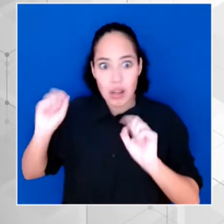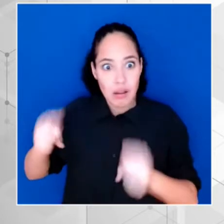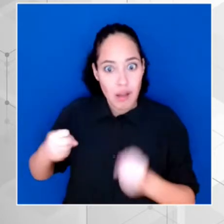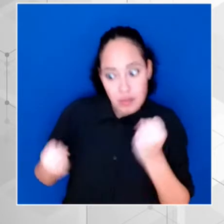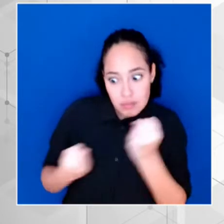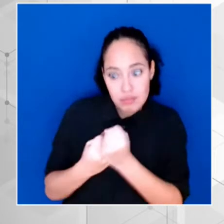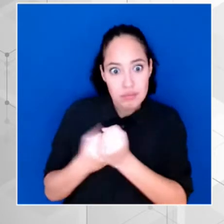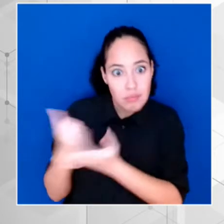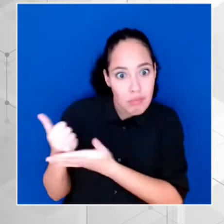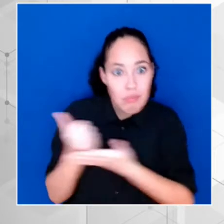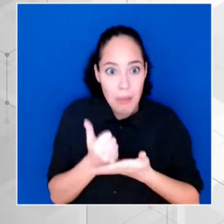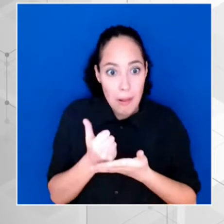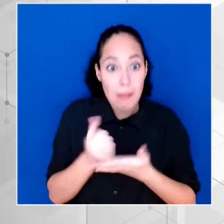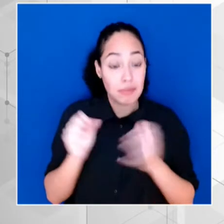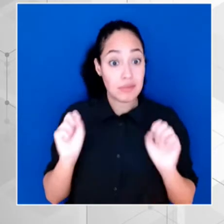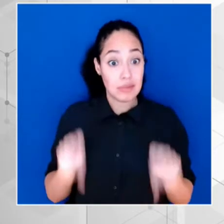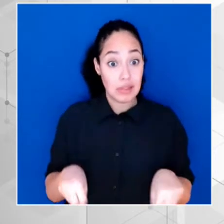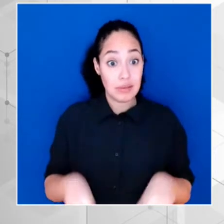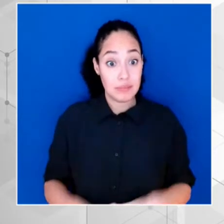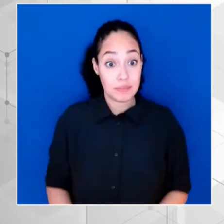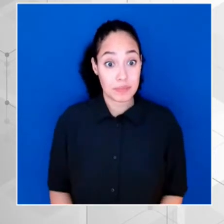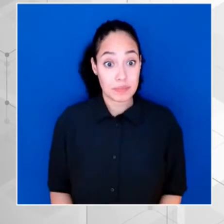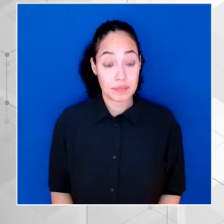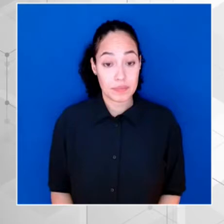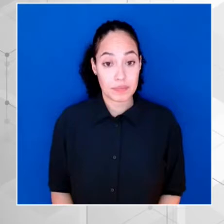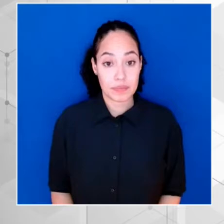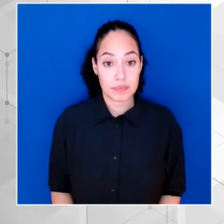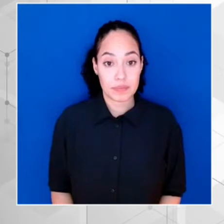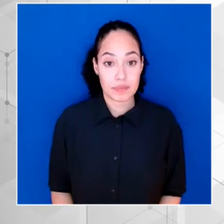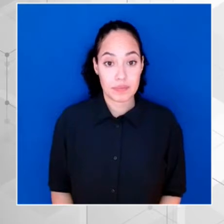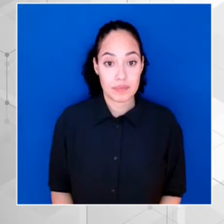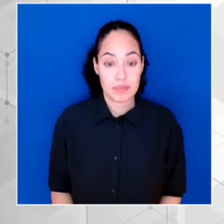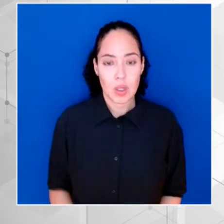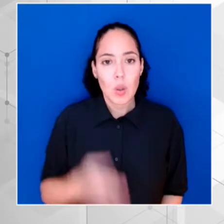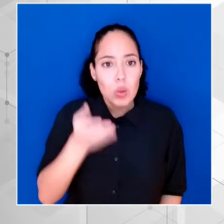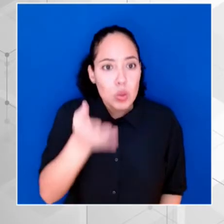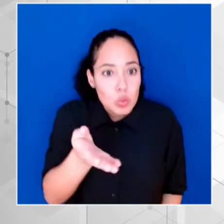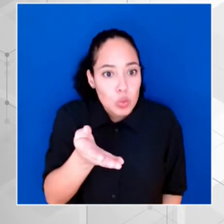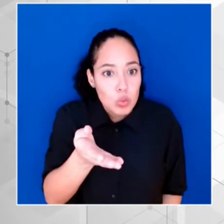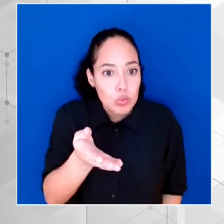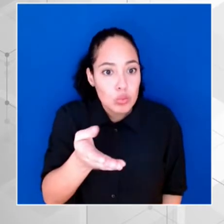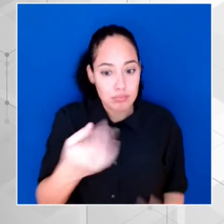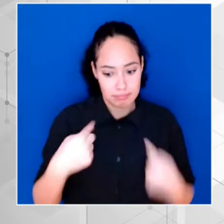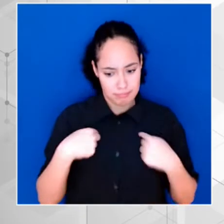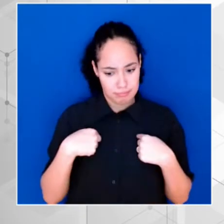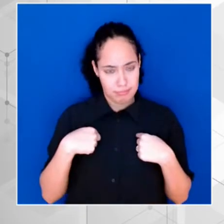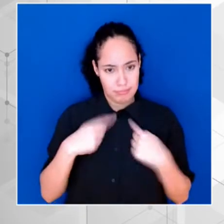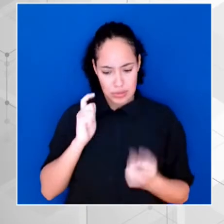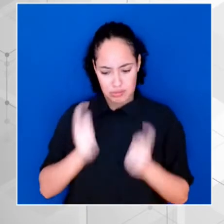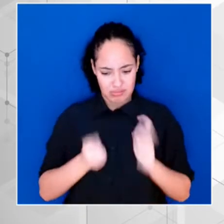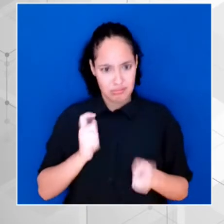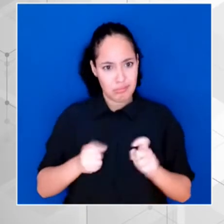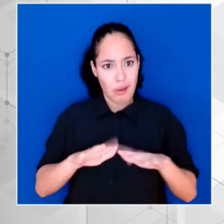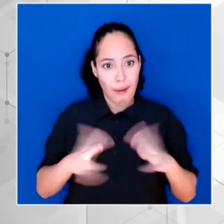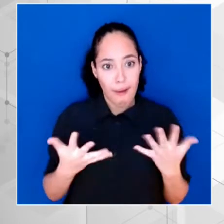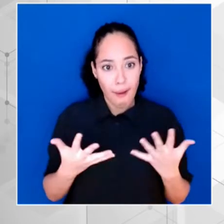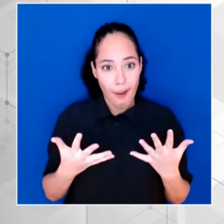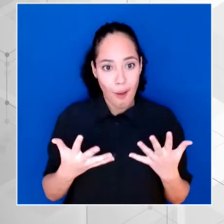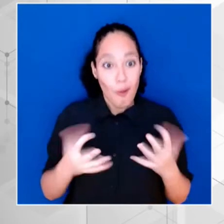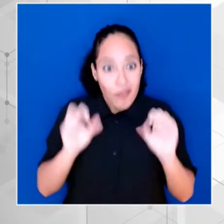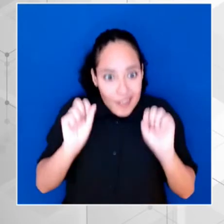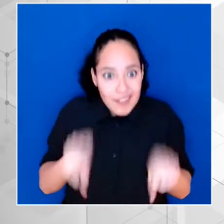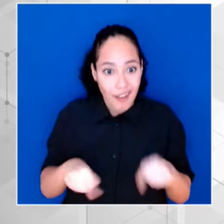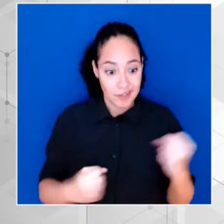workplace. So let's talk about what you and I can do. We can all make some minor changes in our daily work to support other